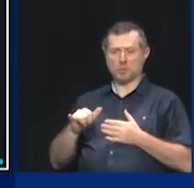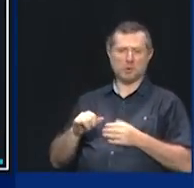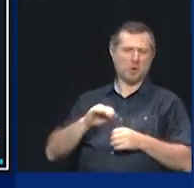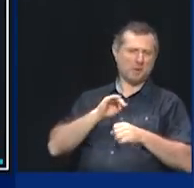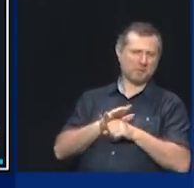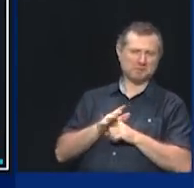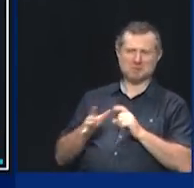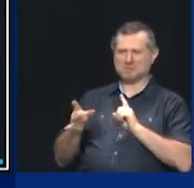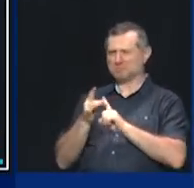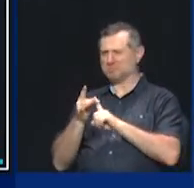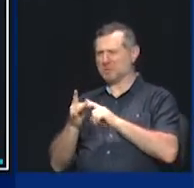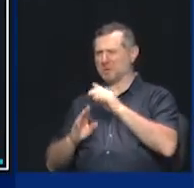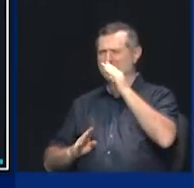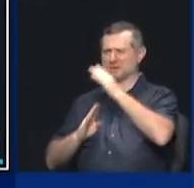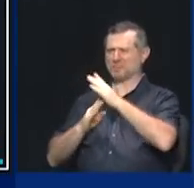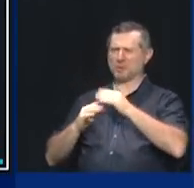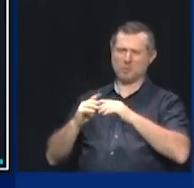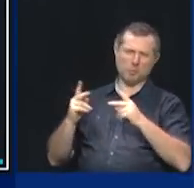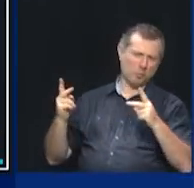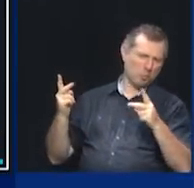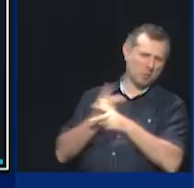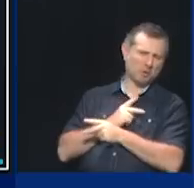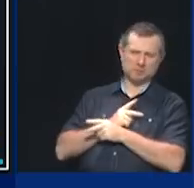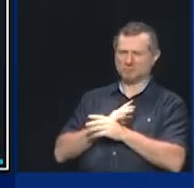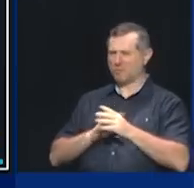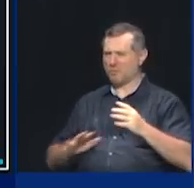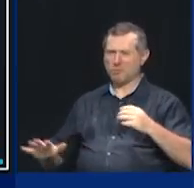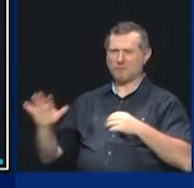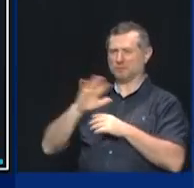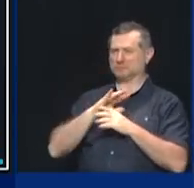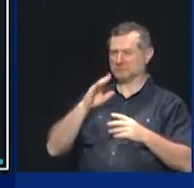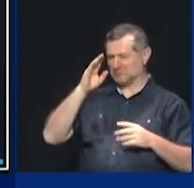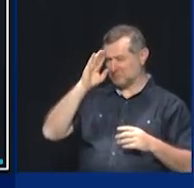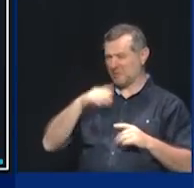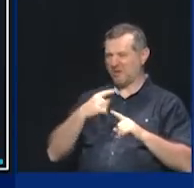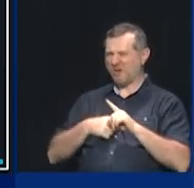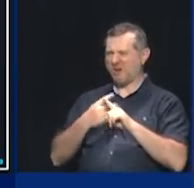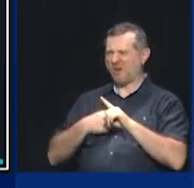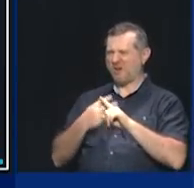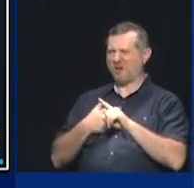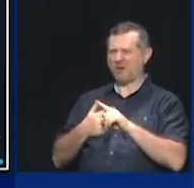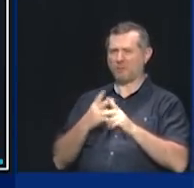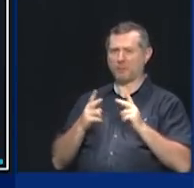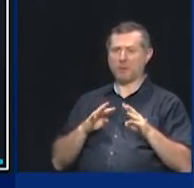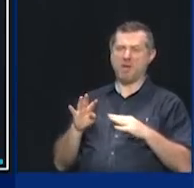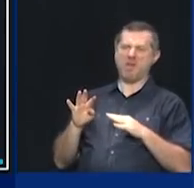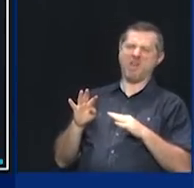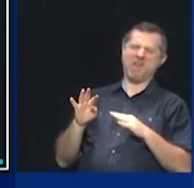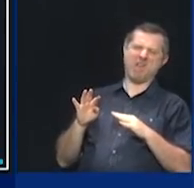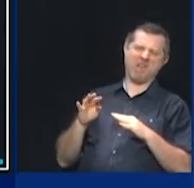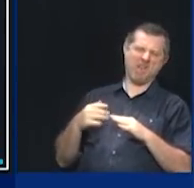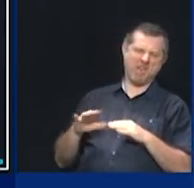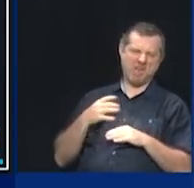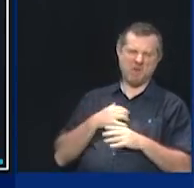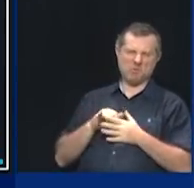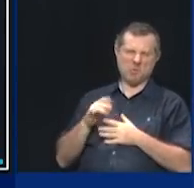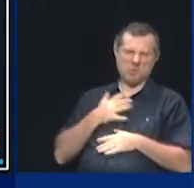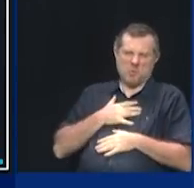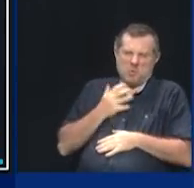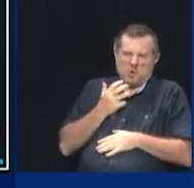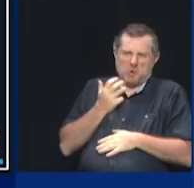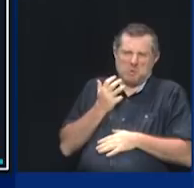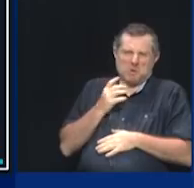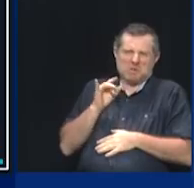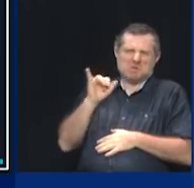of America for months. They looked at us and they pointed, oh, that's New York. That's a New